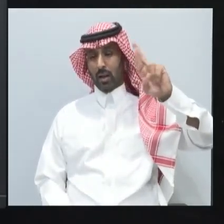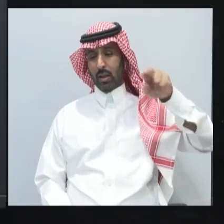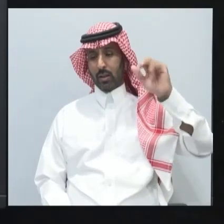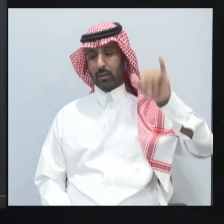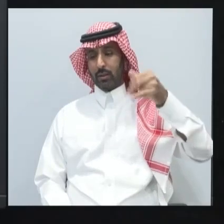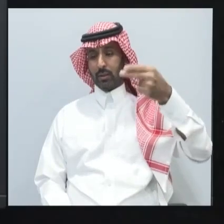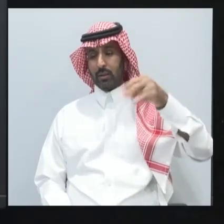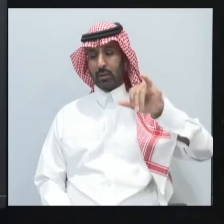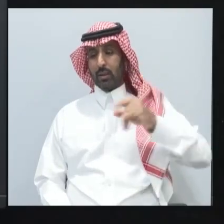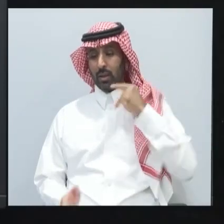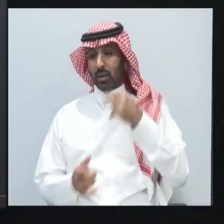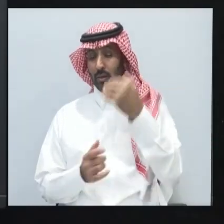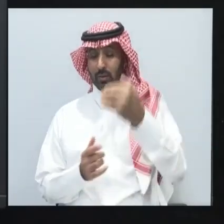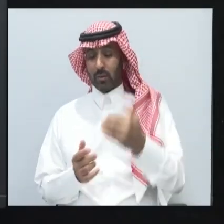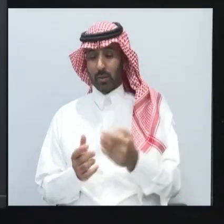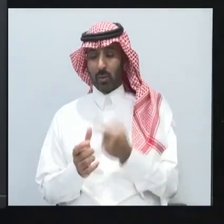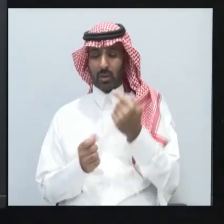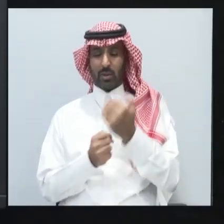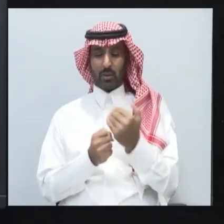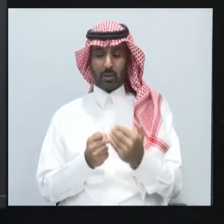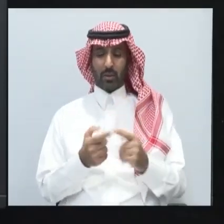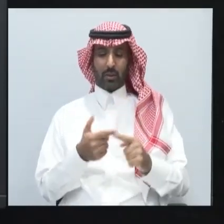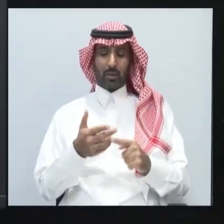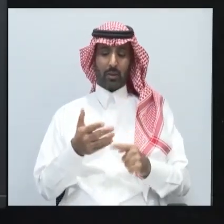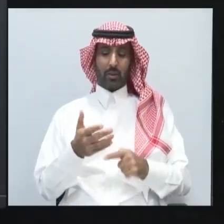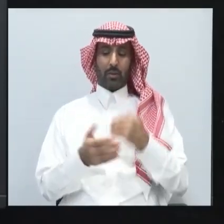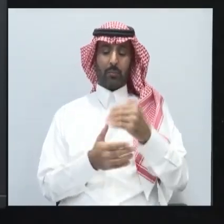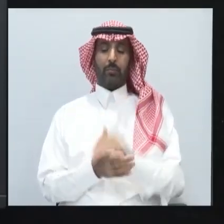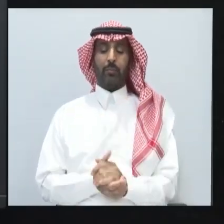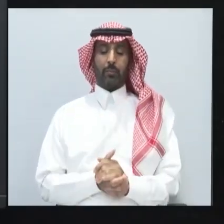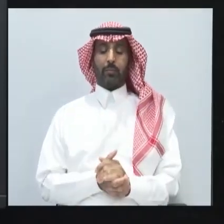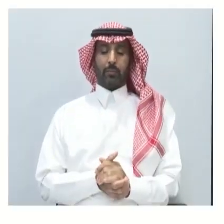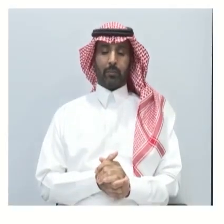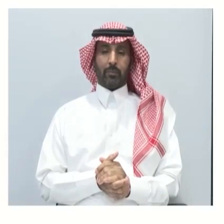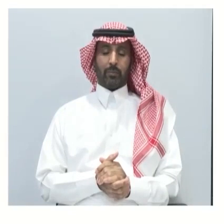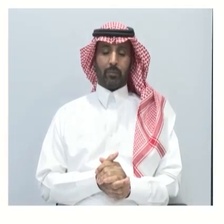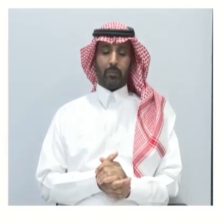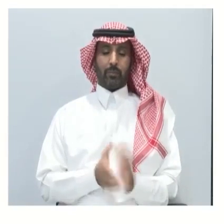information that you have prepared about your influential person.